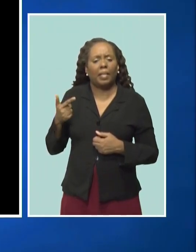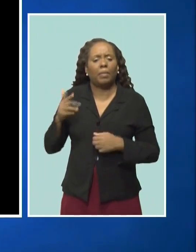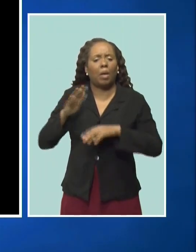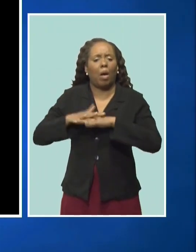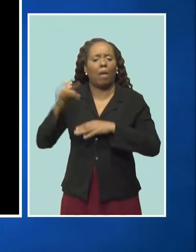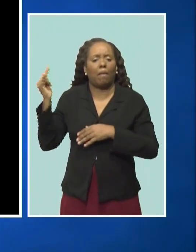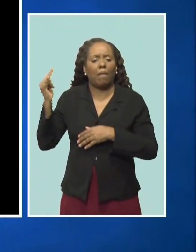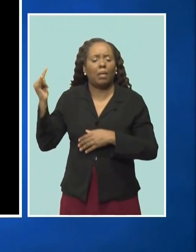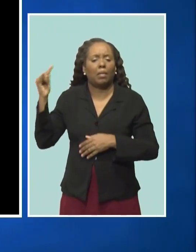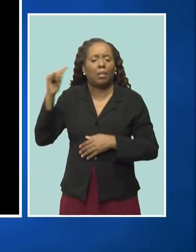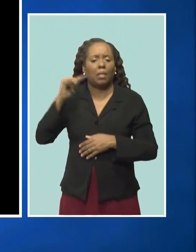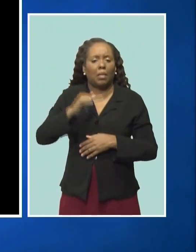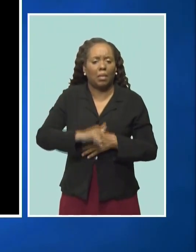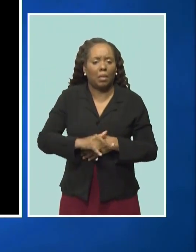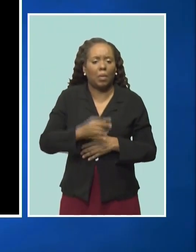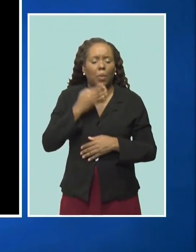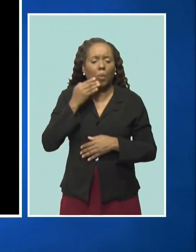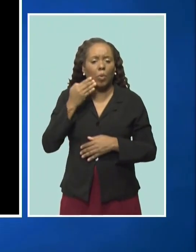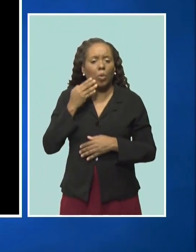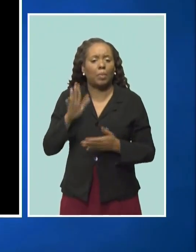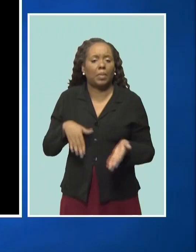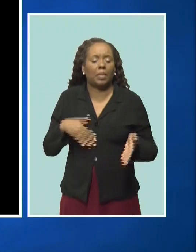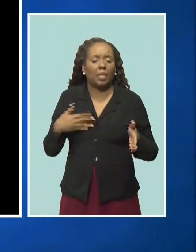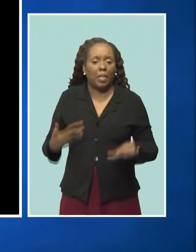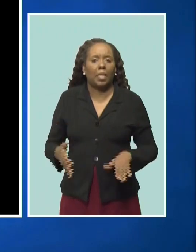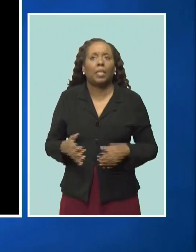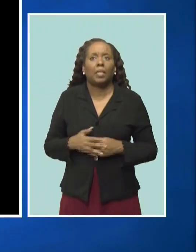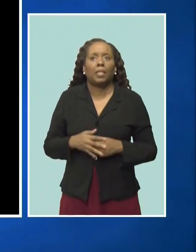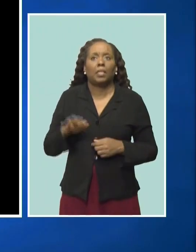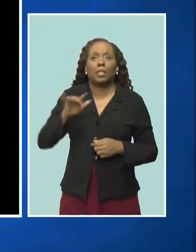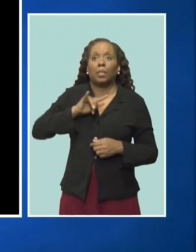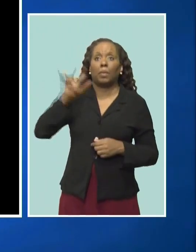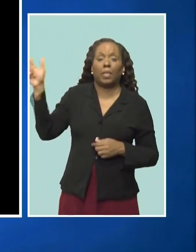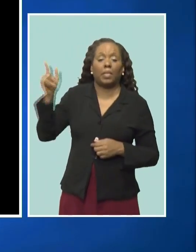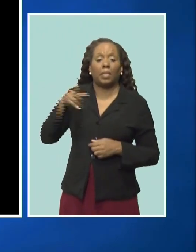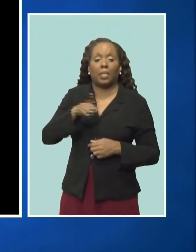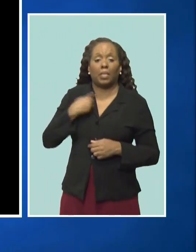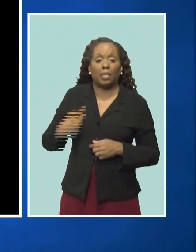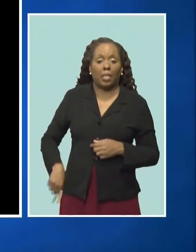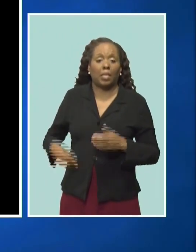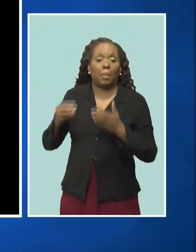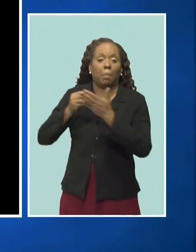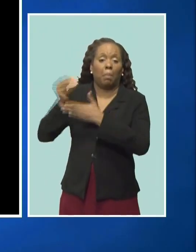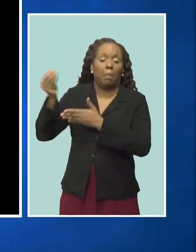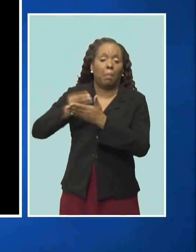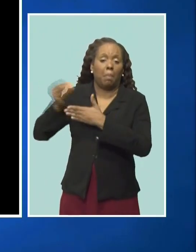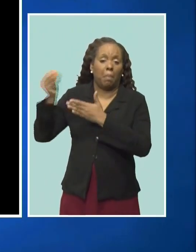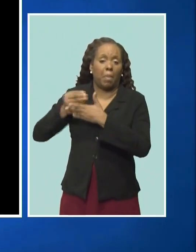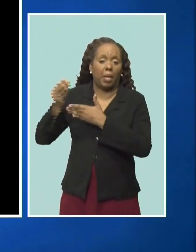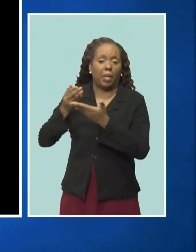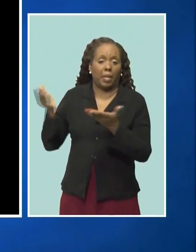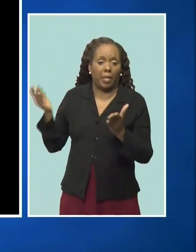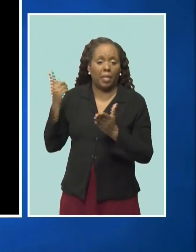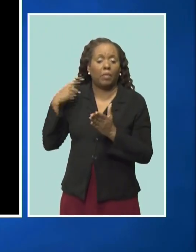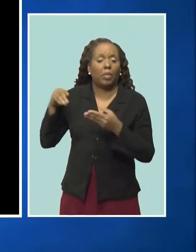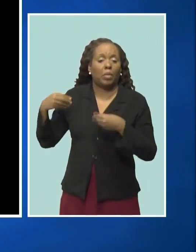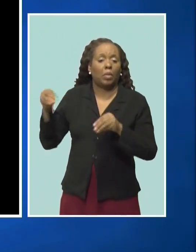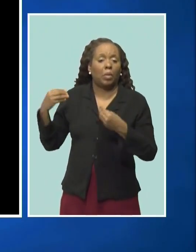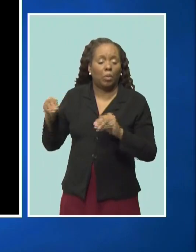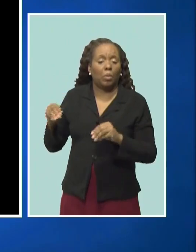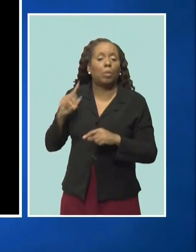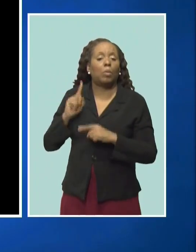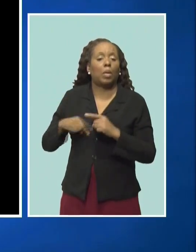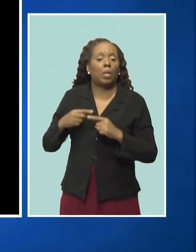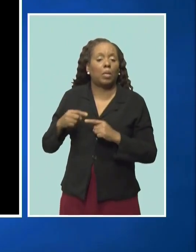home and collapsed and died. She was said to have traveled to China to purchase merchandise for the store located at James Street, the city.